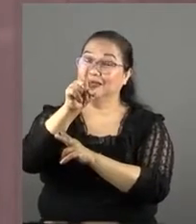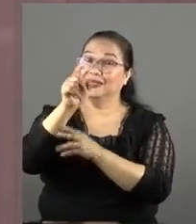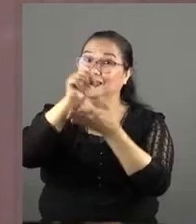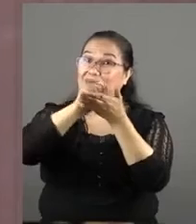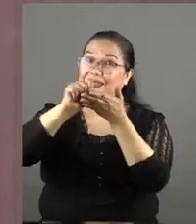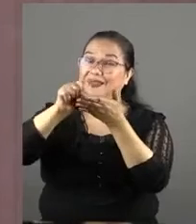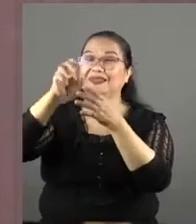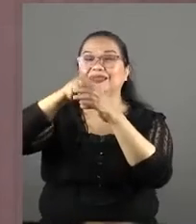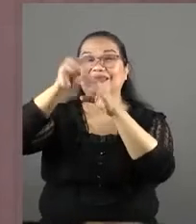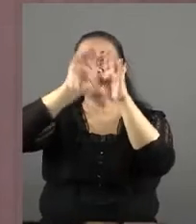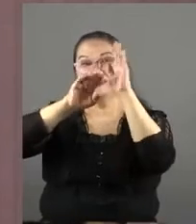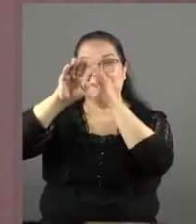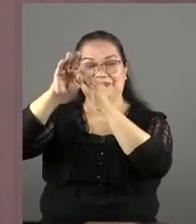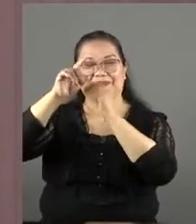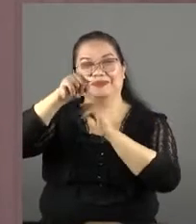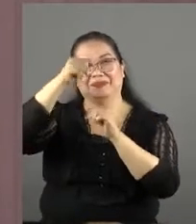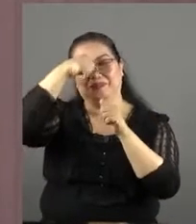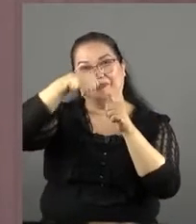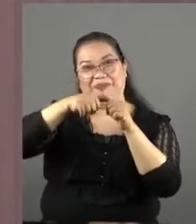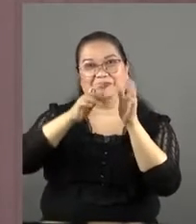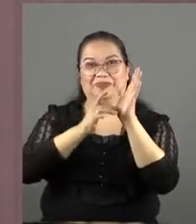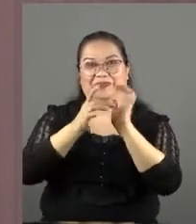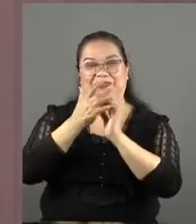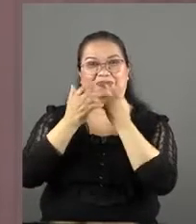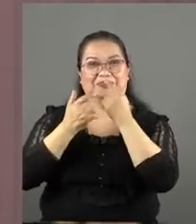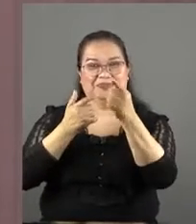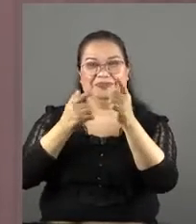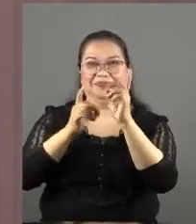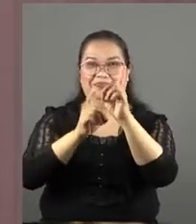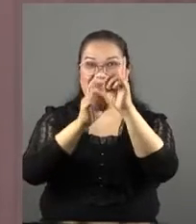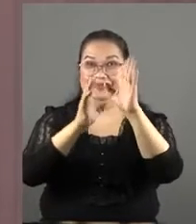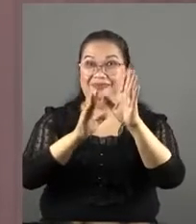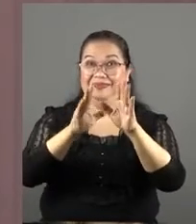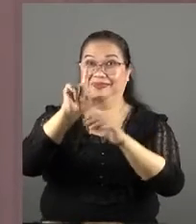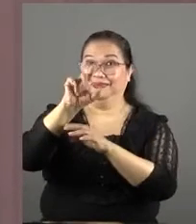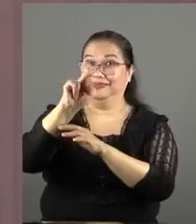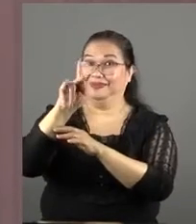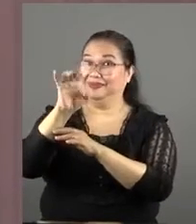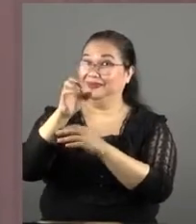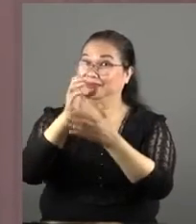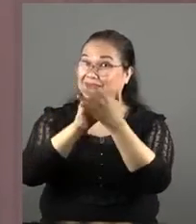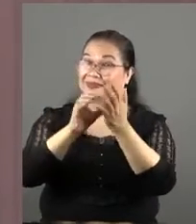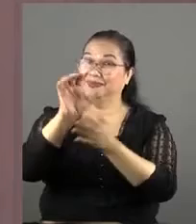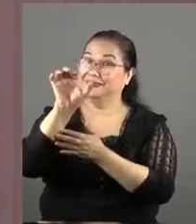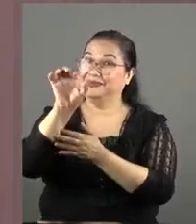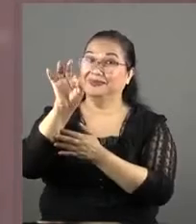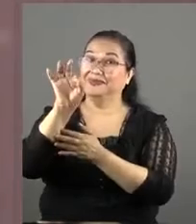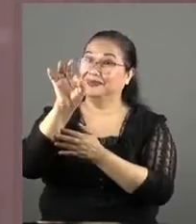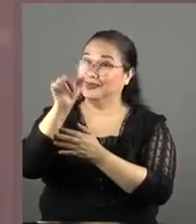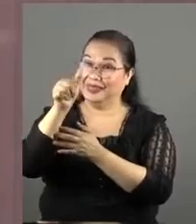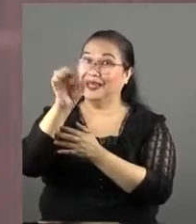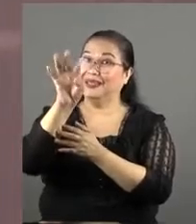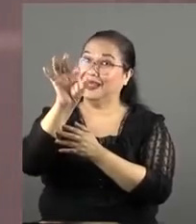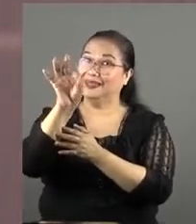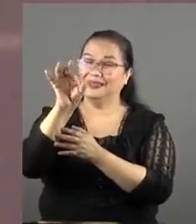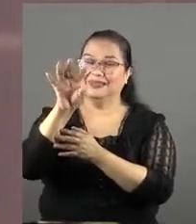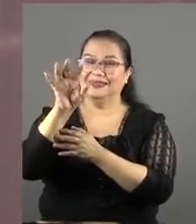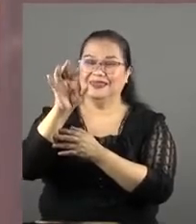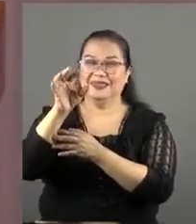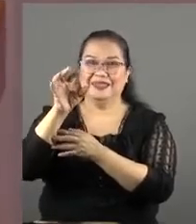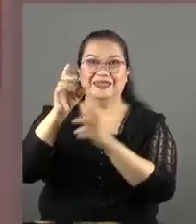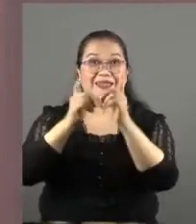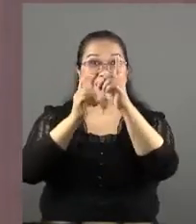written in heaven. I remember Jesus saying to his disciples in Luke chapter 10, 19, you know, the disciples were